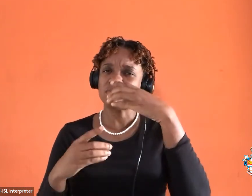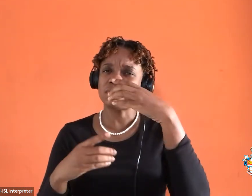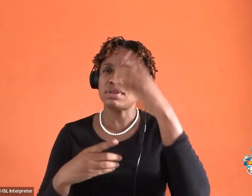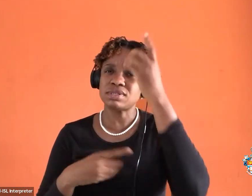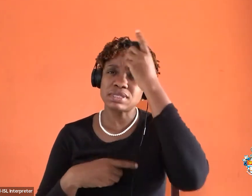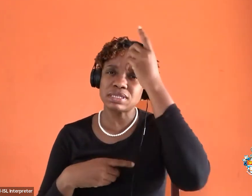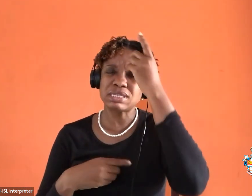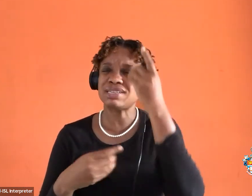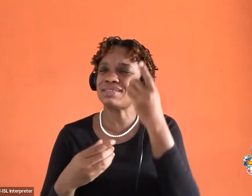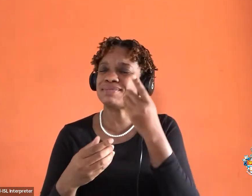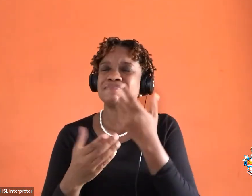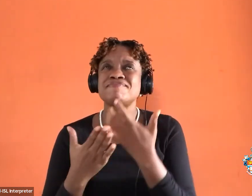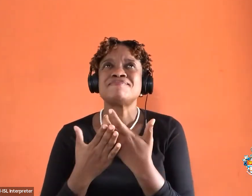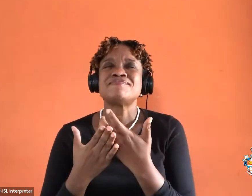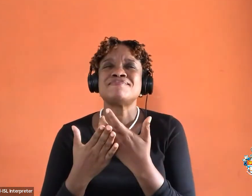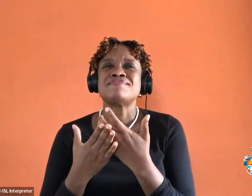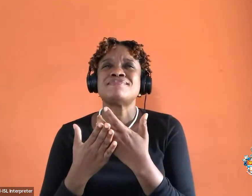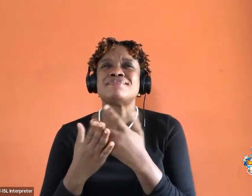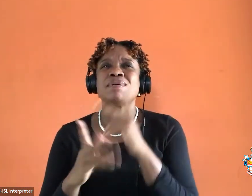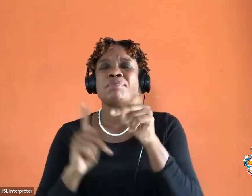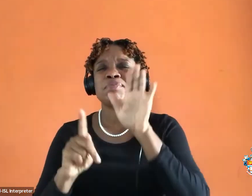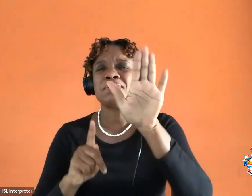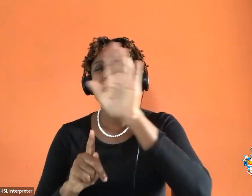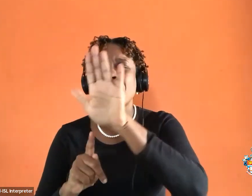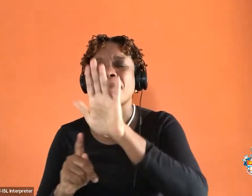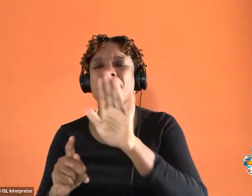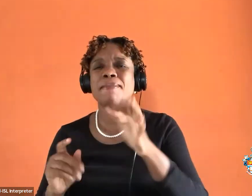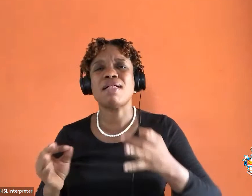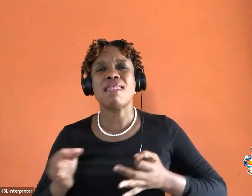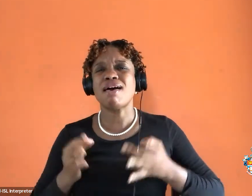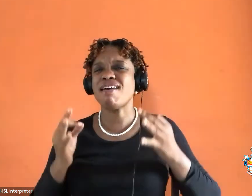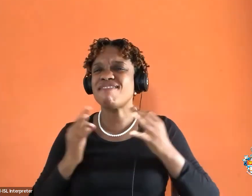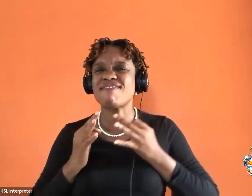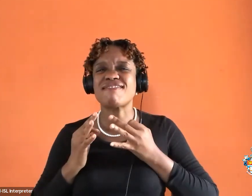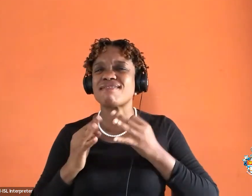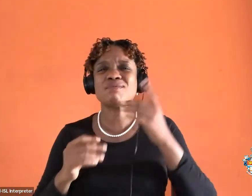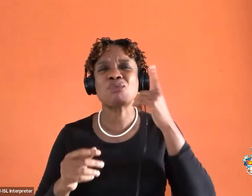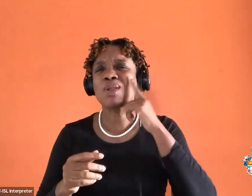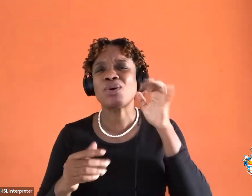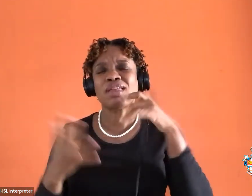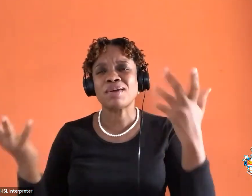quality of life of, the population that you're looking at.